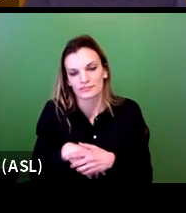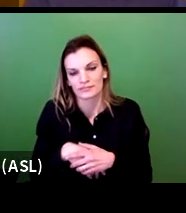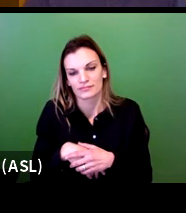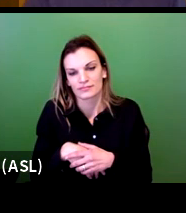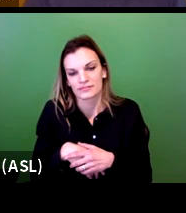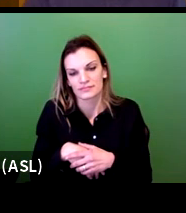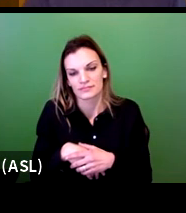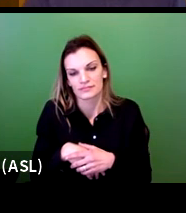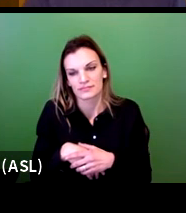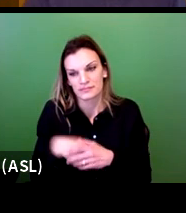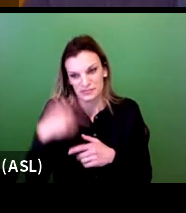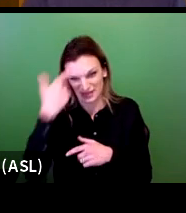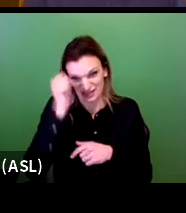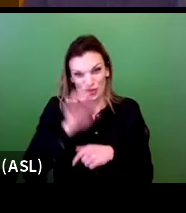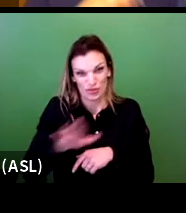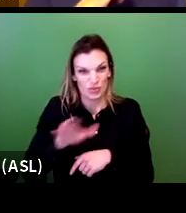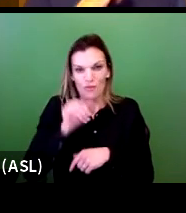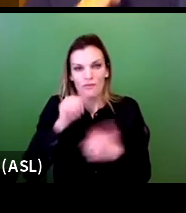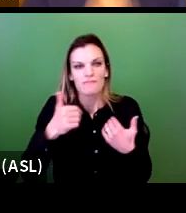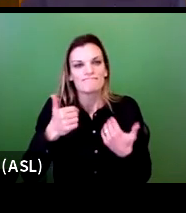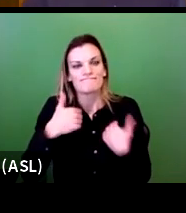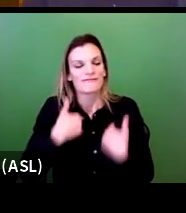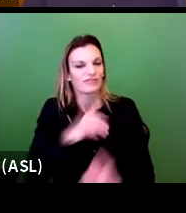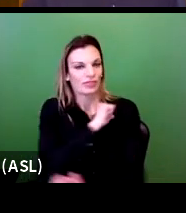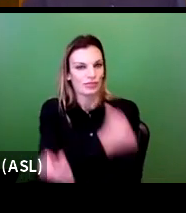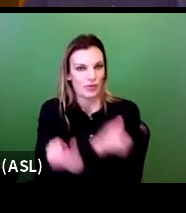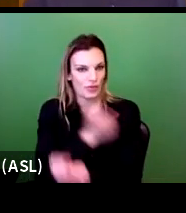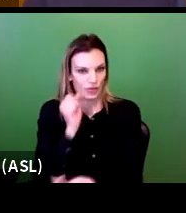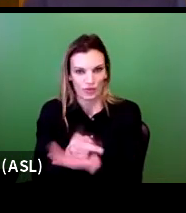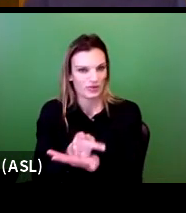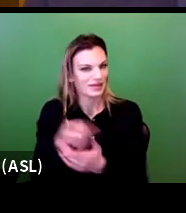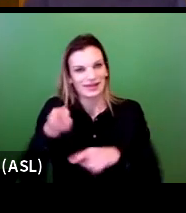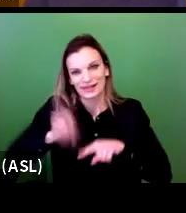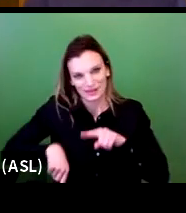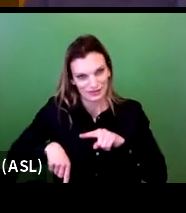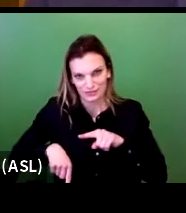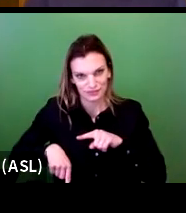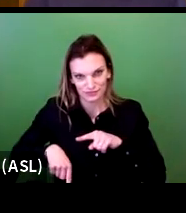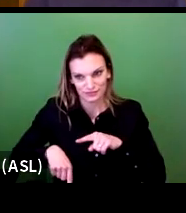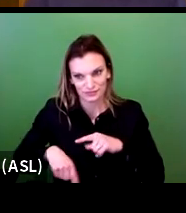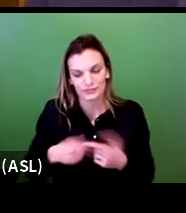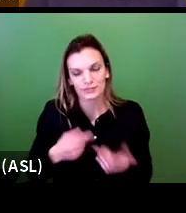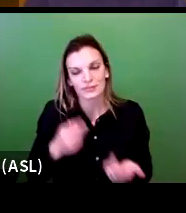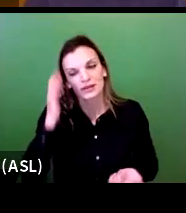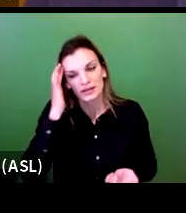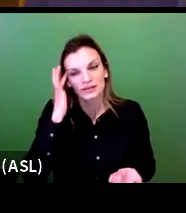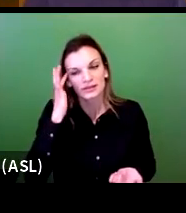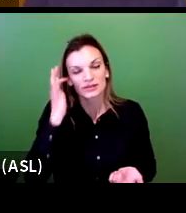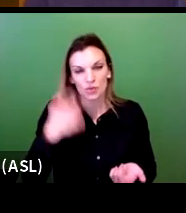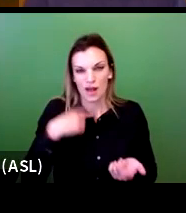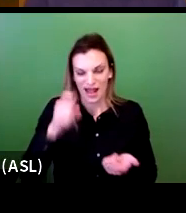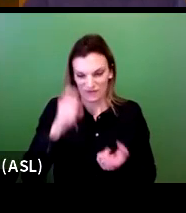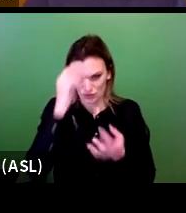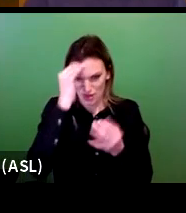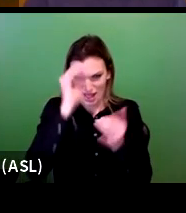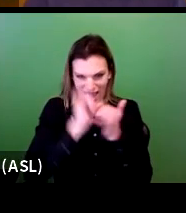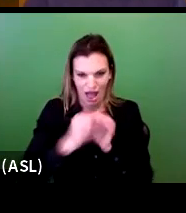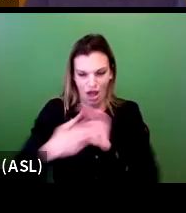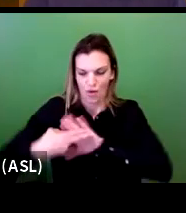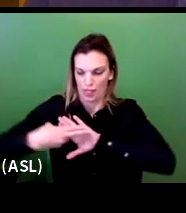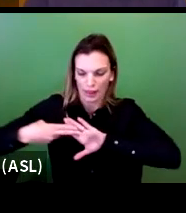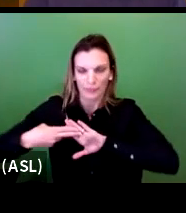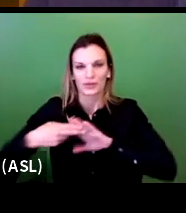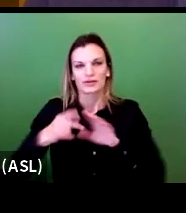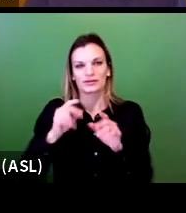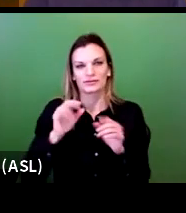with, because they don't have the authority as an informal advisory committee. So again, that's one of the things just to be mindful of. But again, I think what Doug's talking about